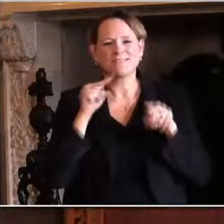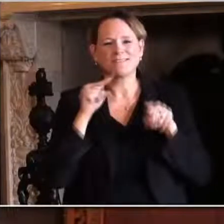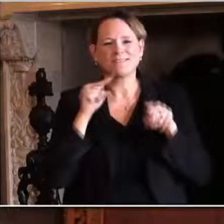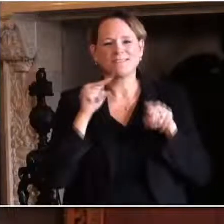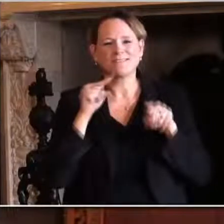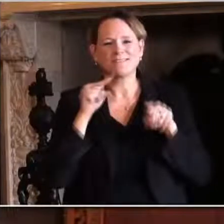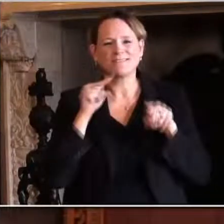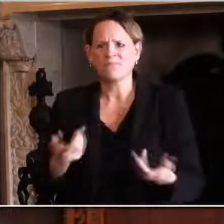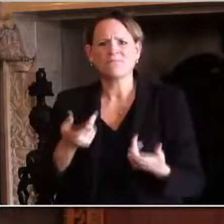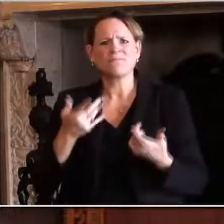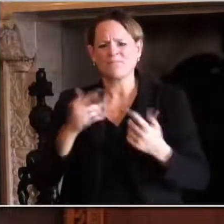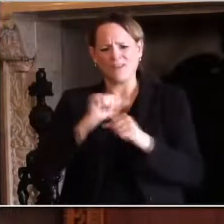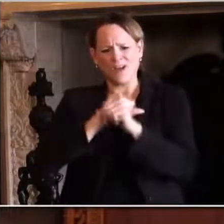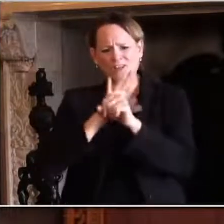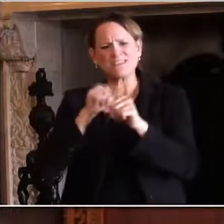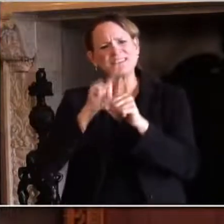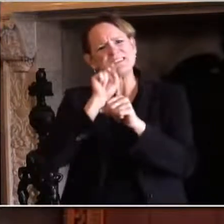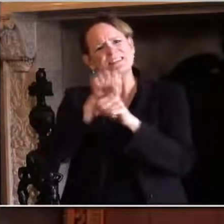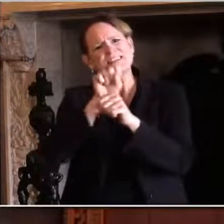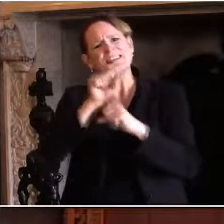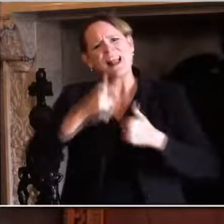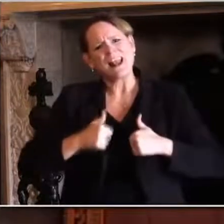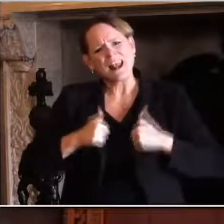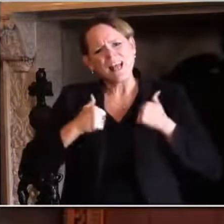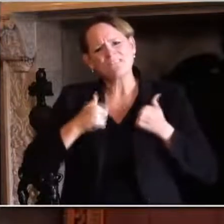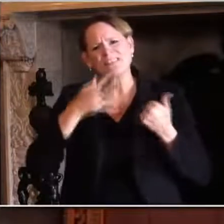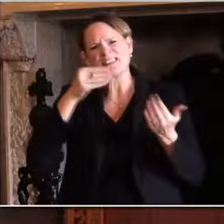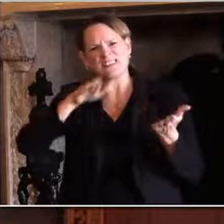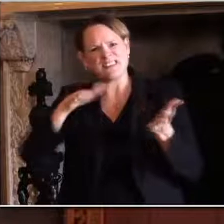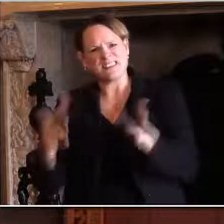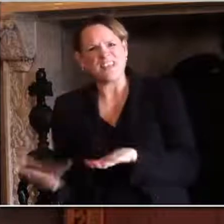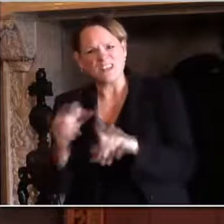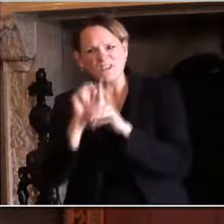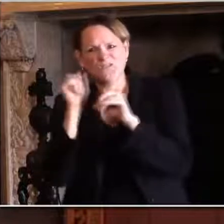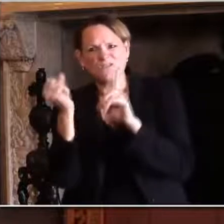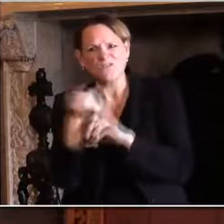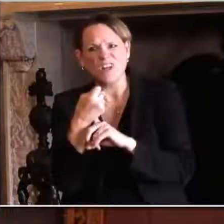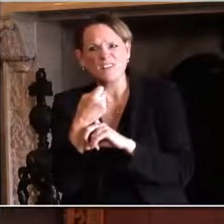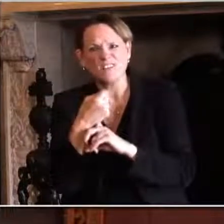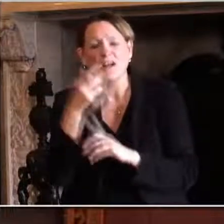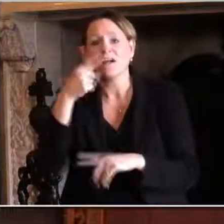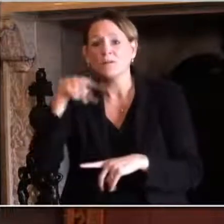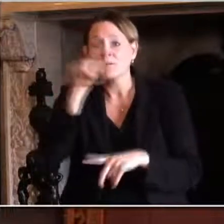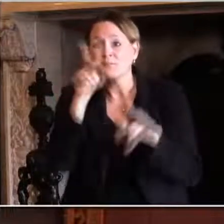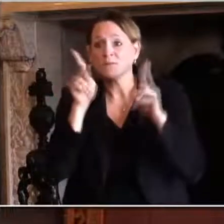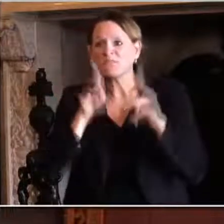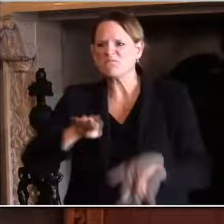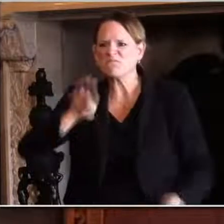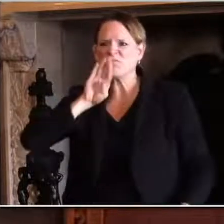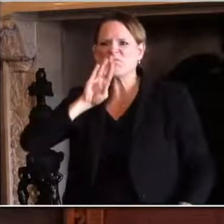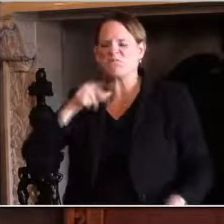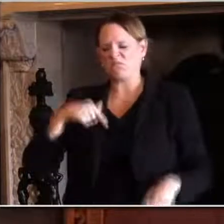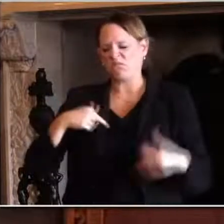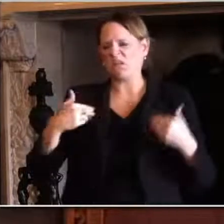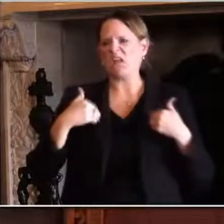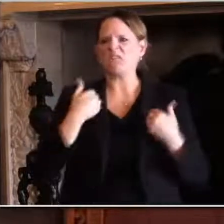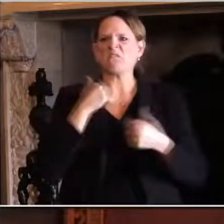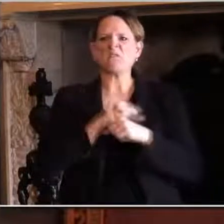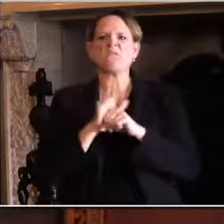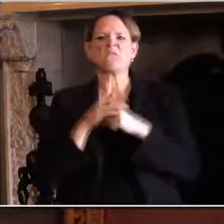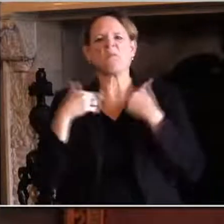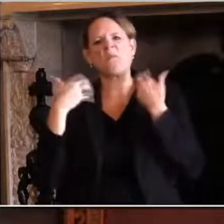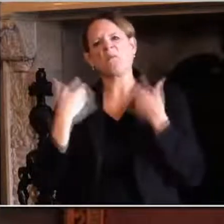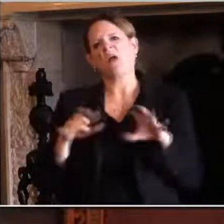keeping, even though we may be frustrated by it because we don't have it, or we hate to have to wear a mask and